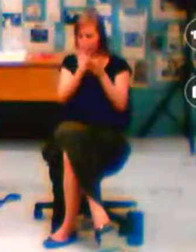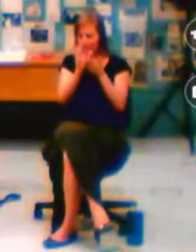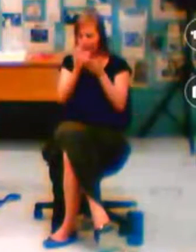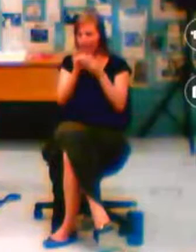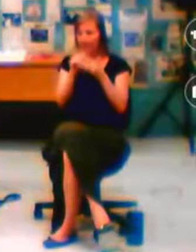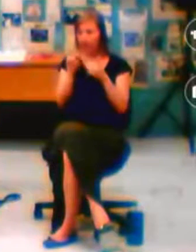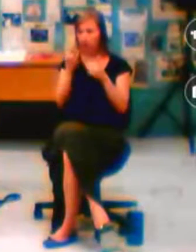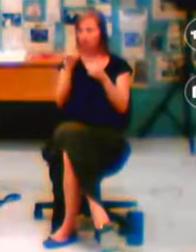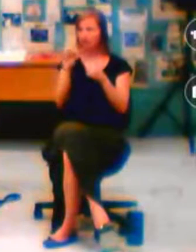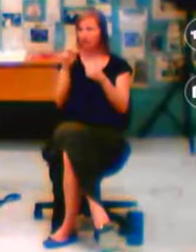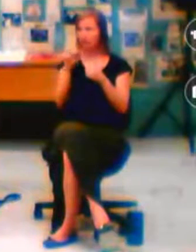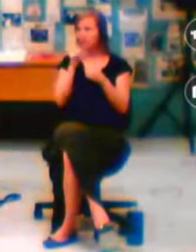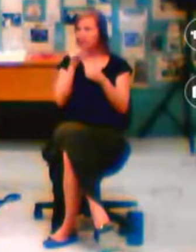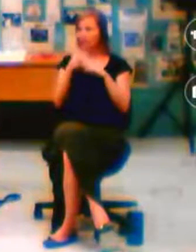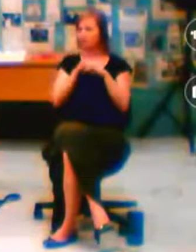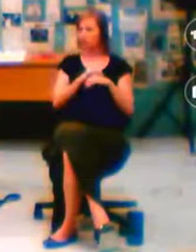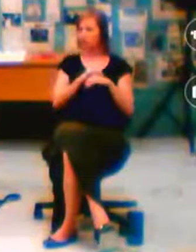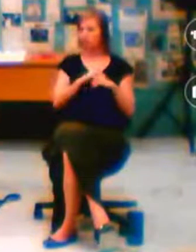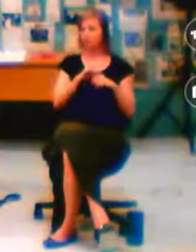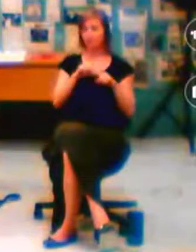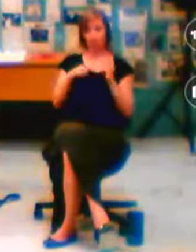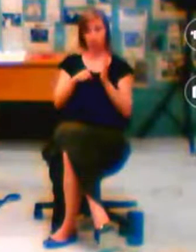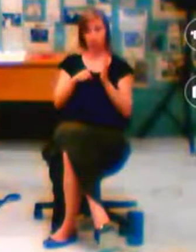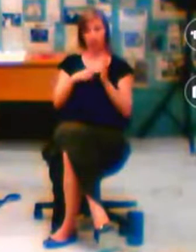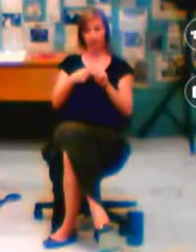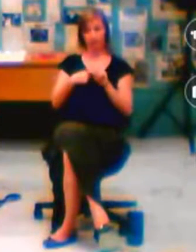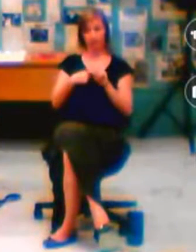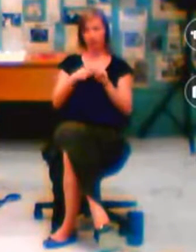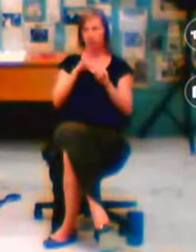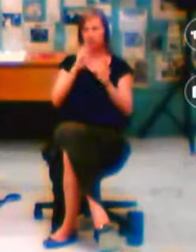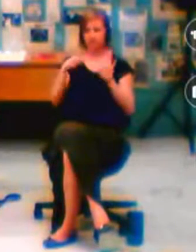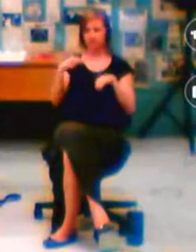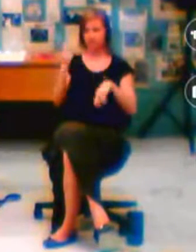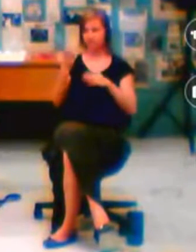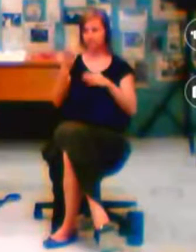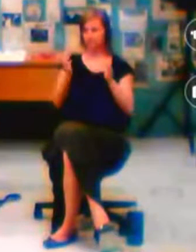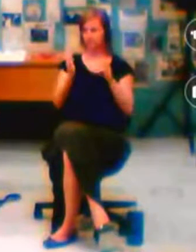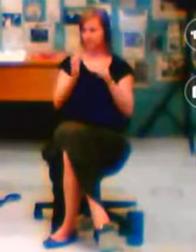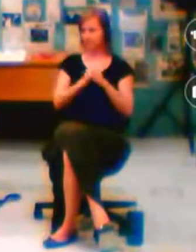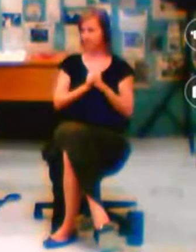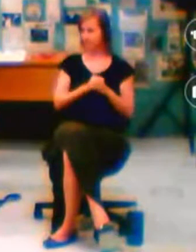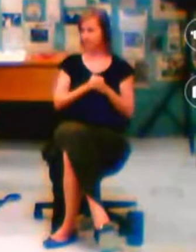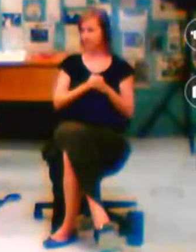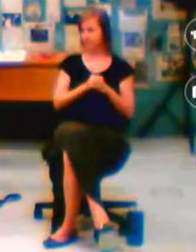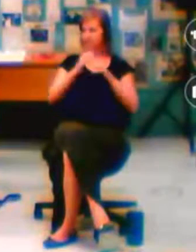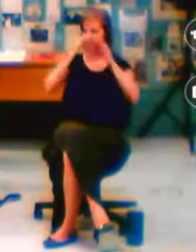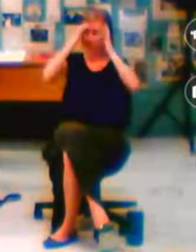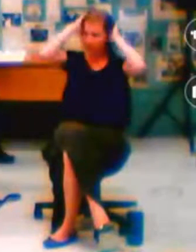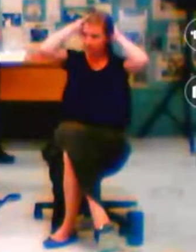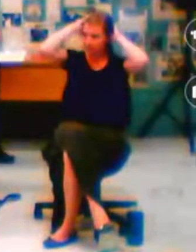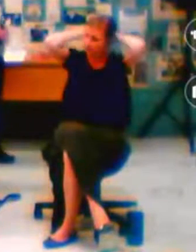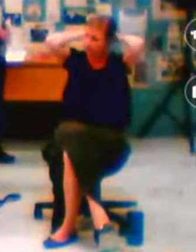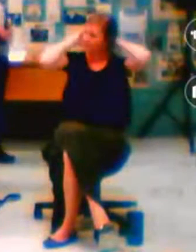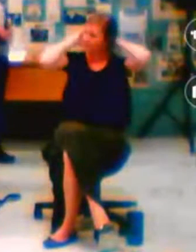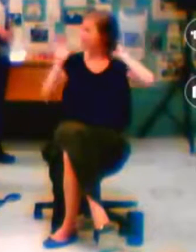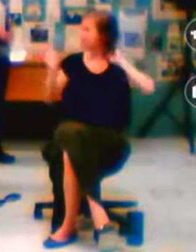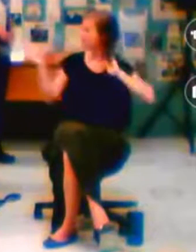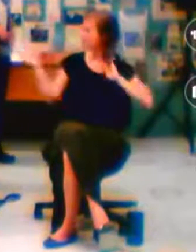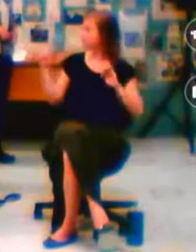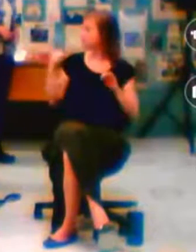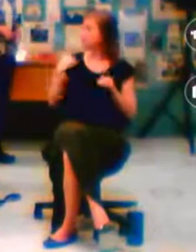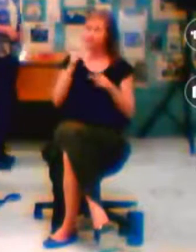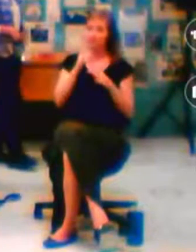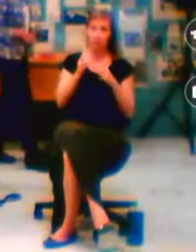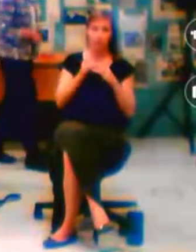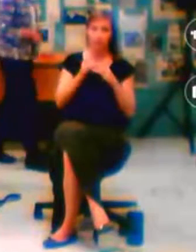you have to choose the Colorado Care. If you choose to stay in TRICARE, you pay for both. The Colorado Care will pay for that infinitesimal amount